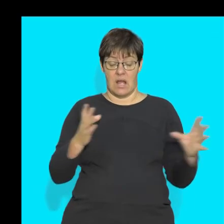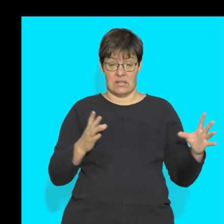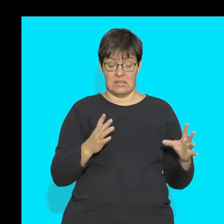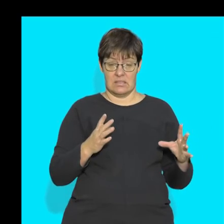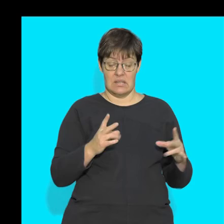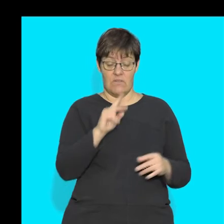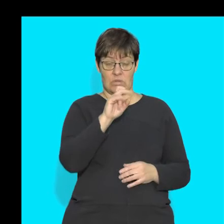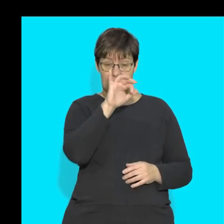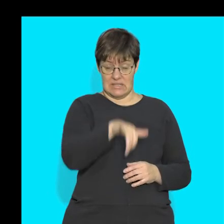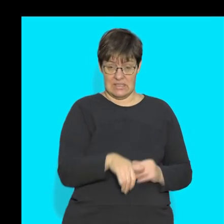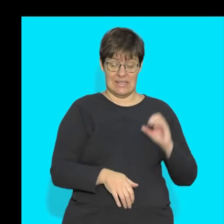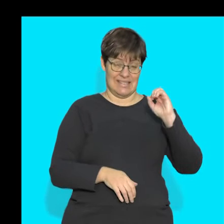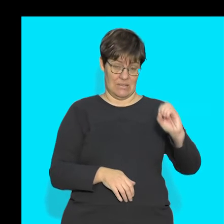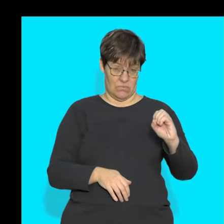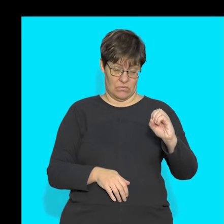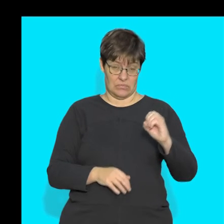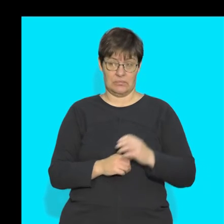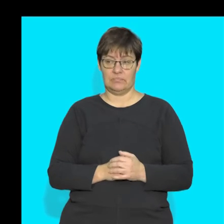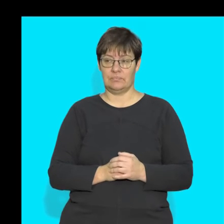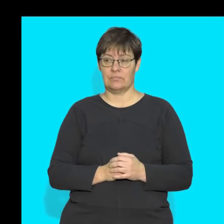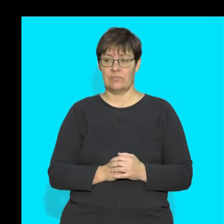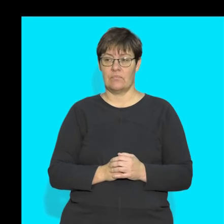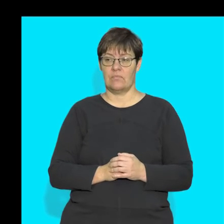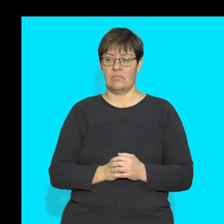initial velocity is going to be 0.